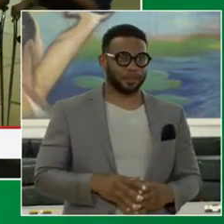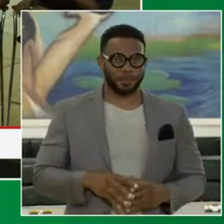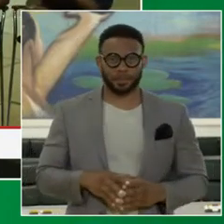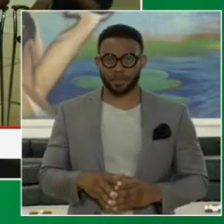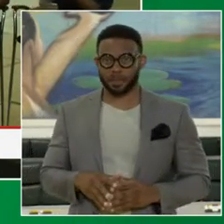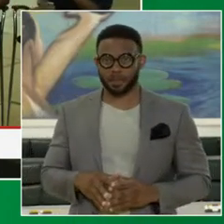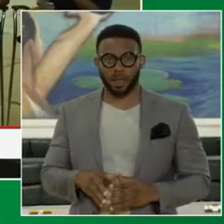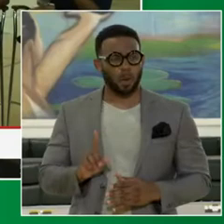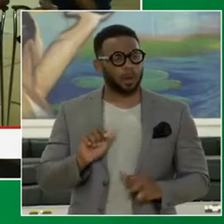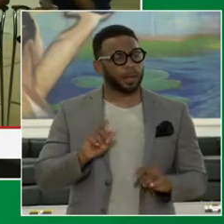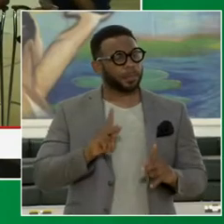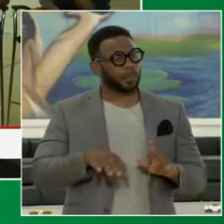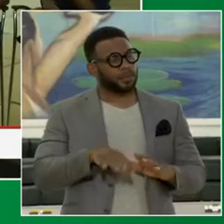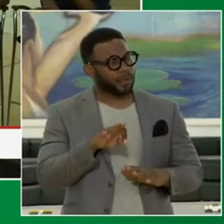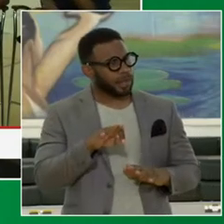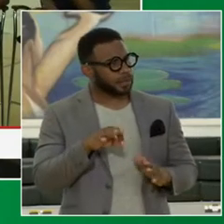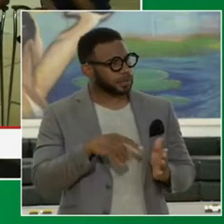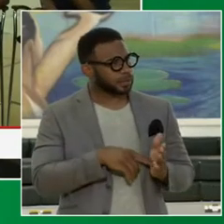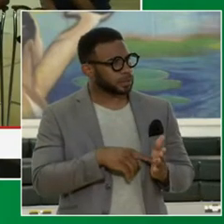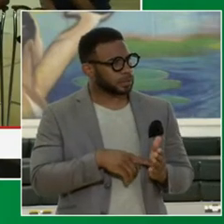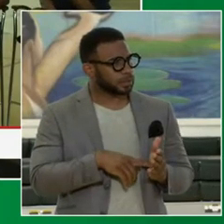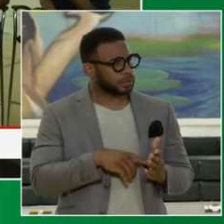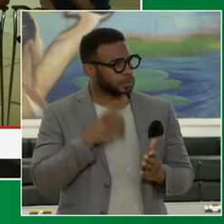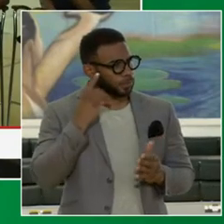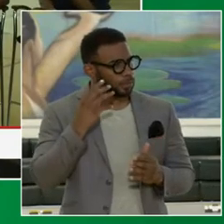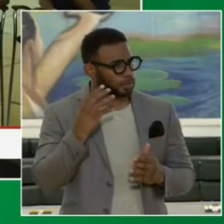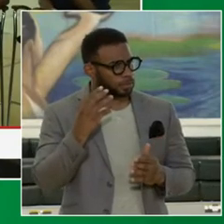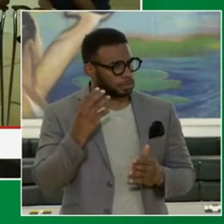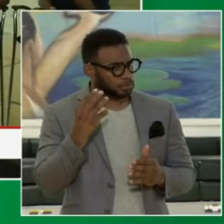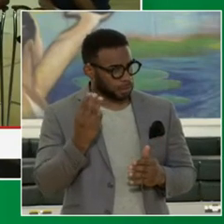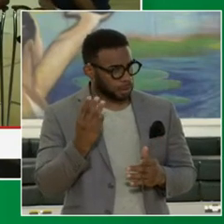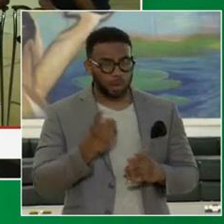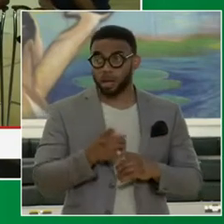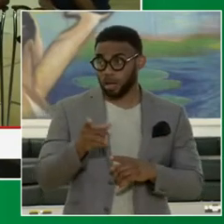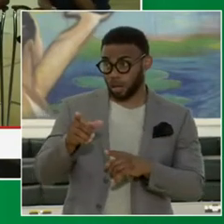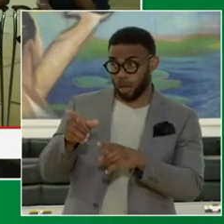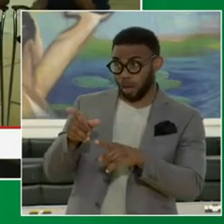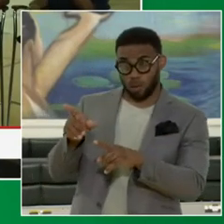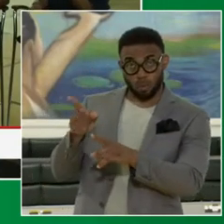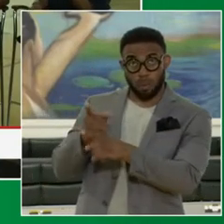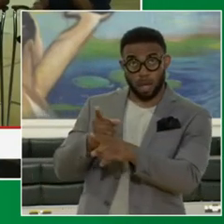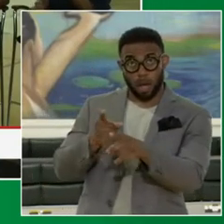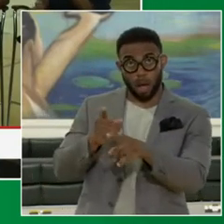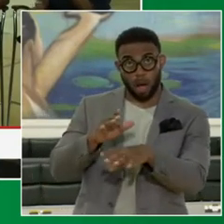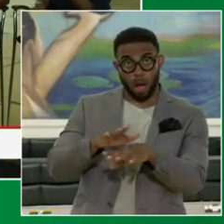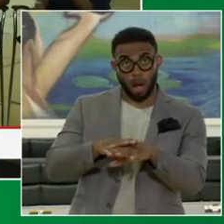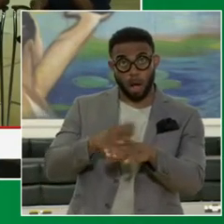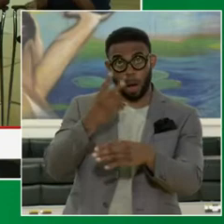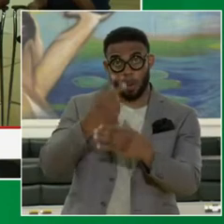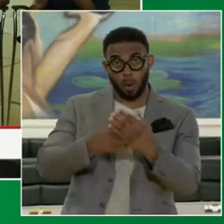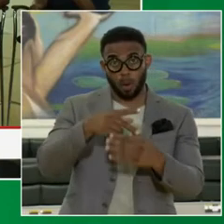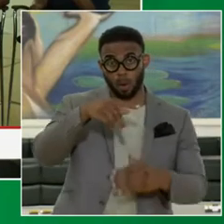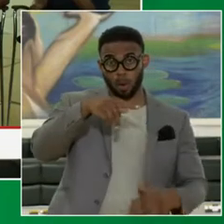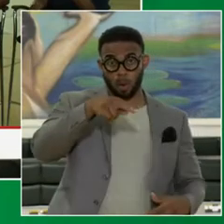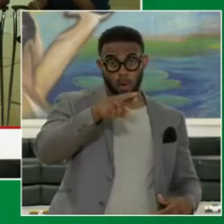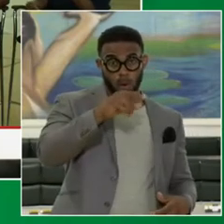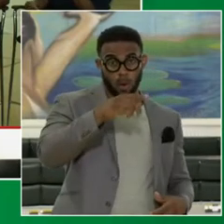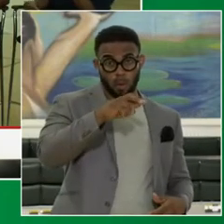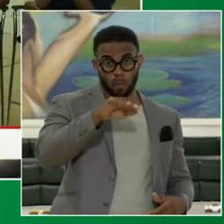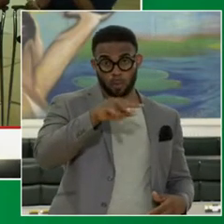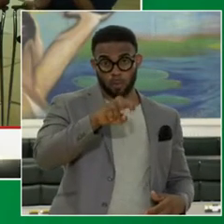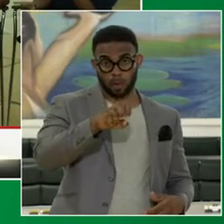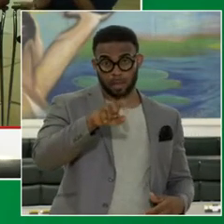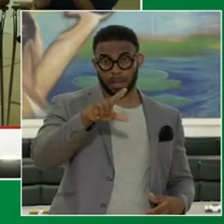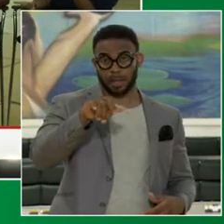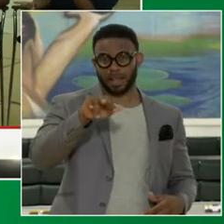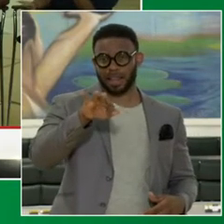well, where can people find it for Monday? You said, right? Yeah. So it's on both Progressive Life Center's website, which I